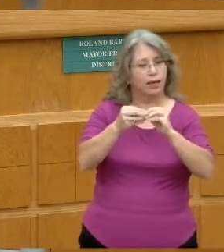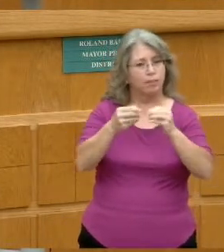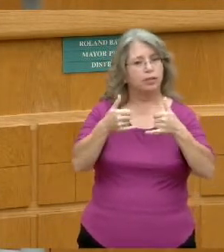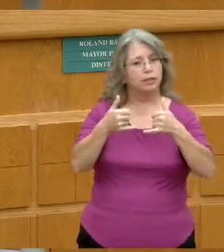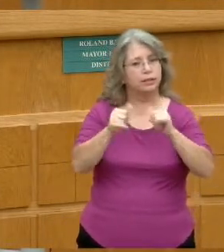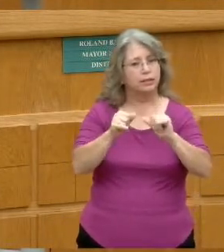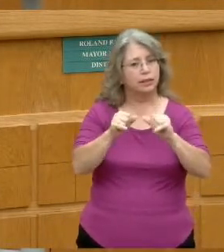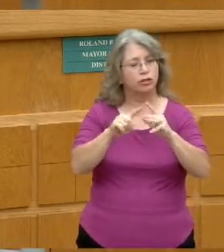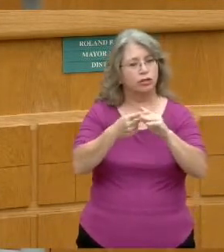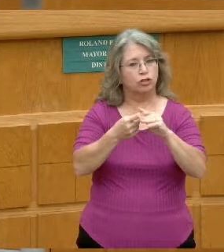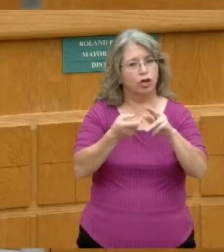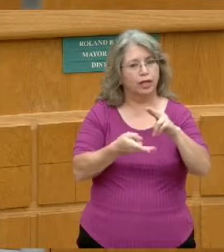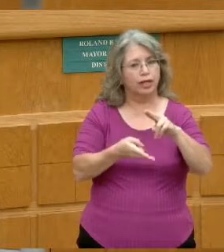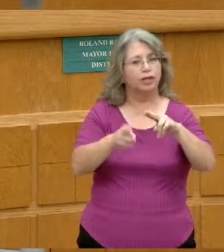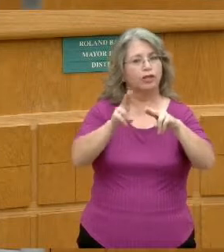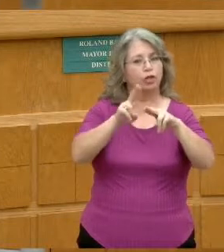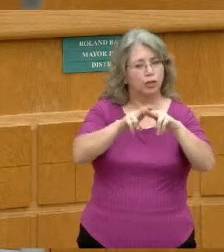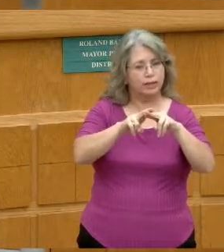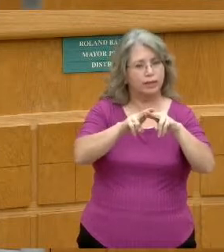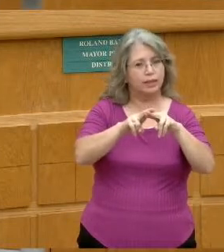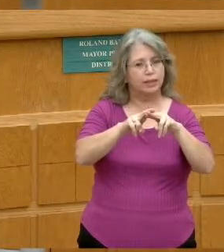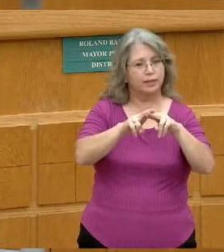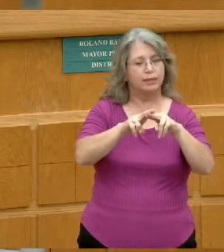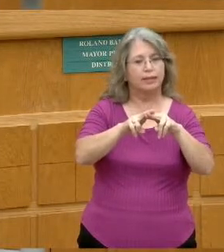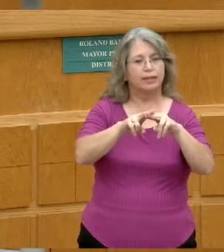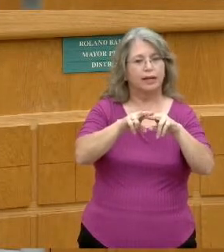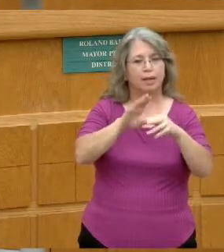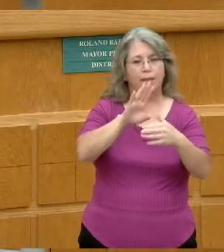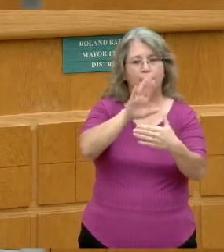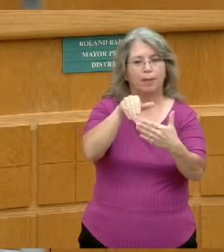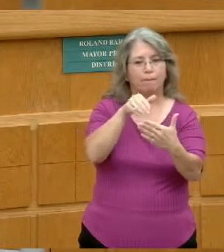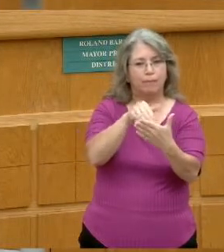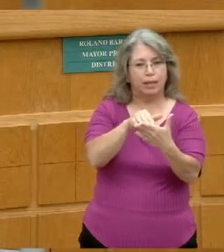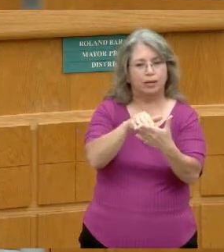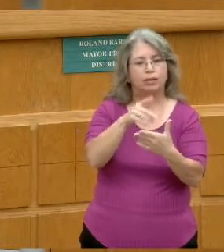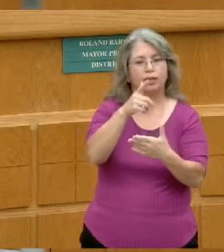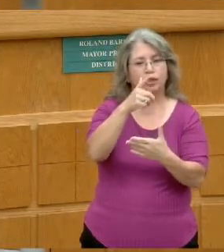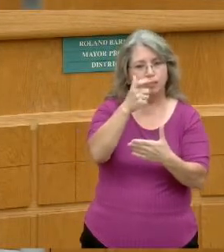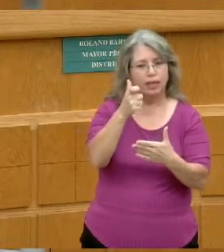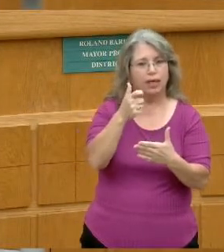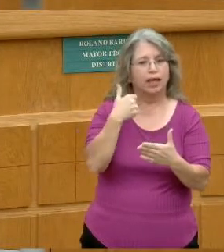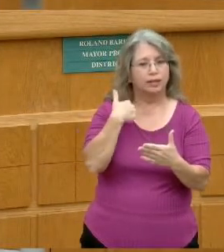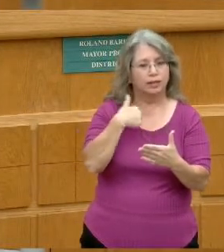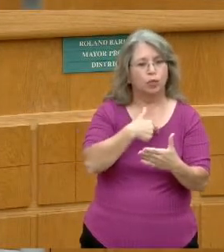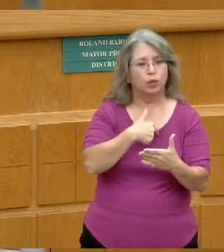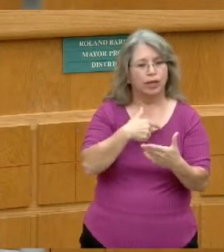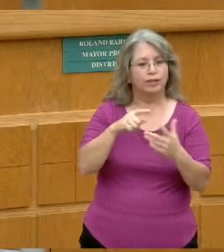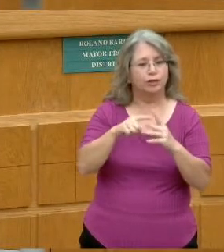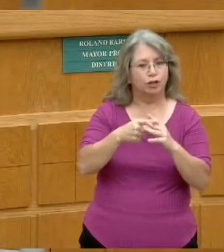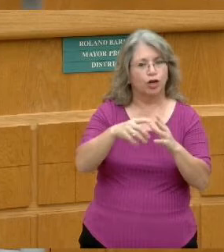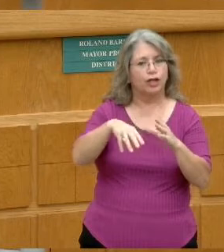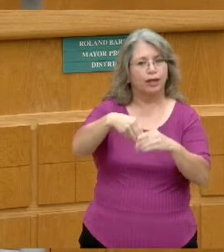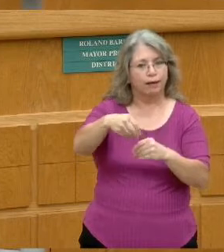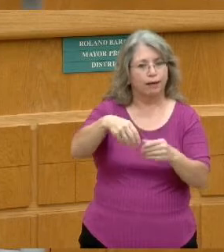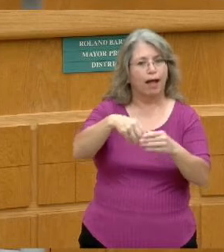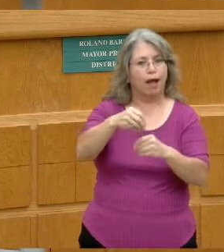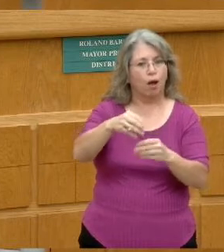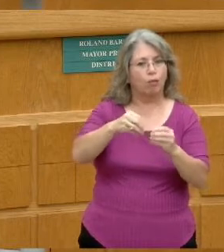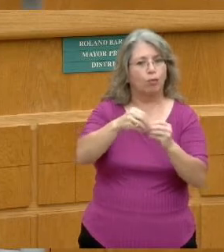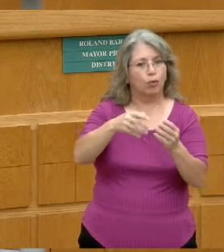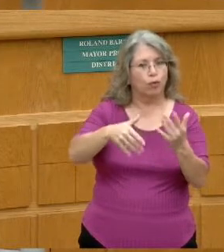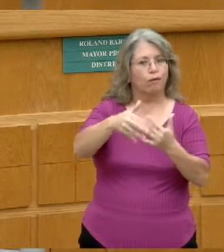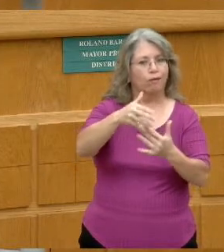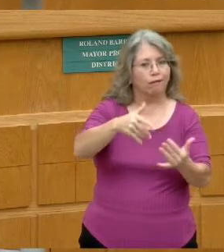And that trend was predicted in Nueces County by the cell phone encounter index.